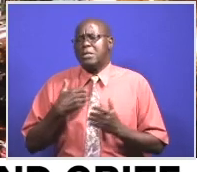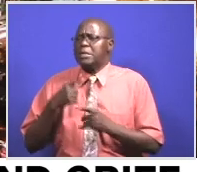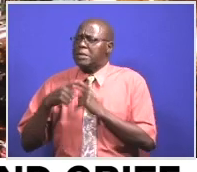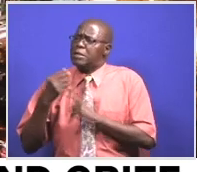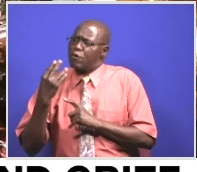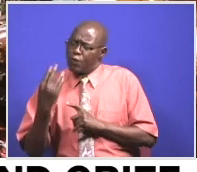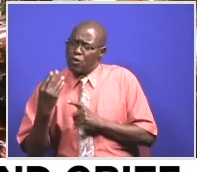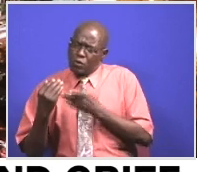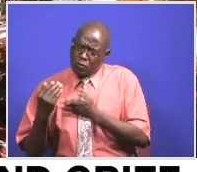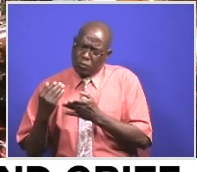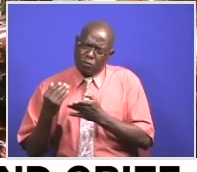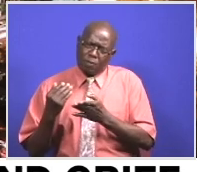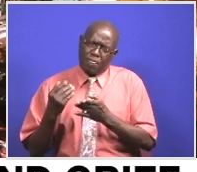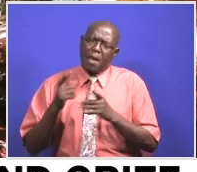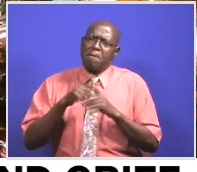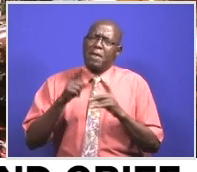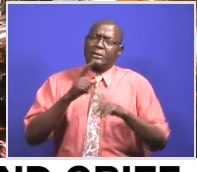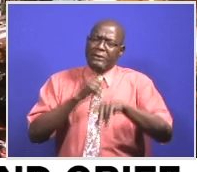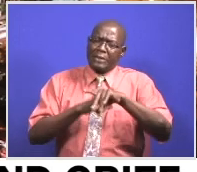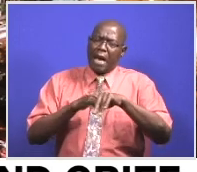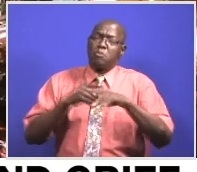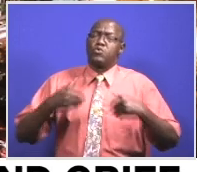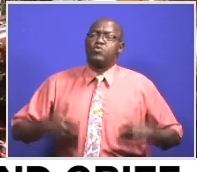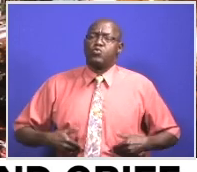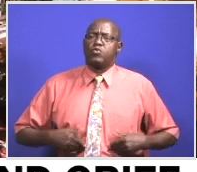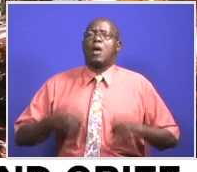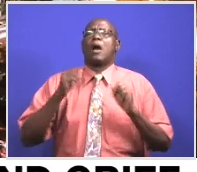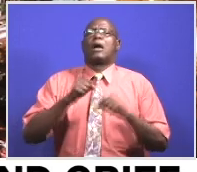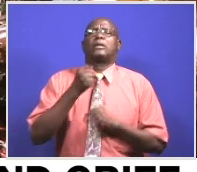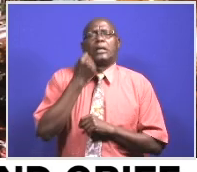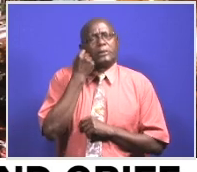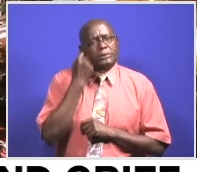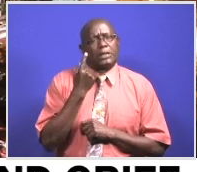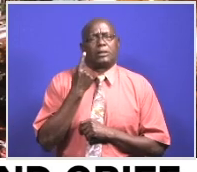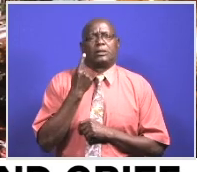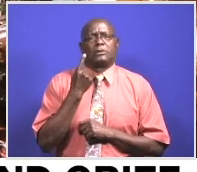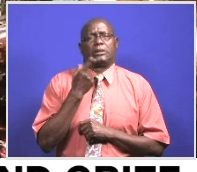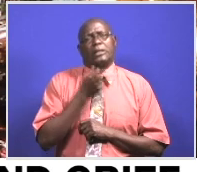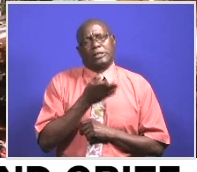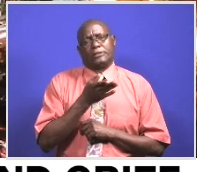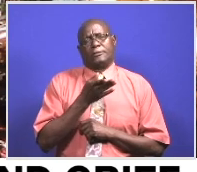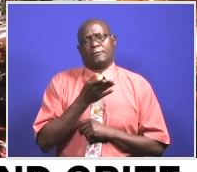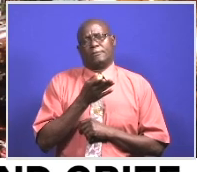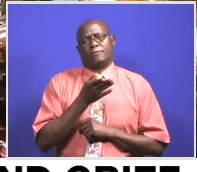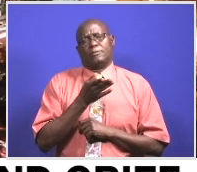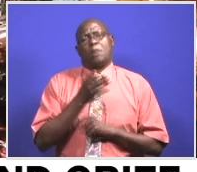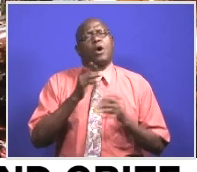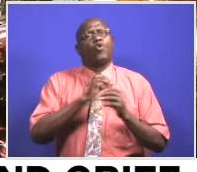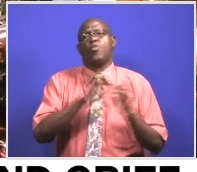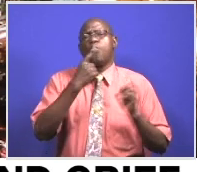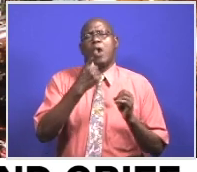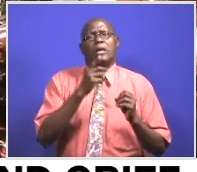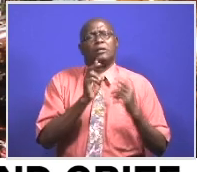the moment you reach in your teenagerhood, you can be able to understand the loss and grief. But nobody sat with